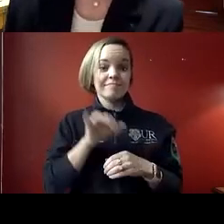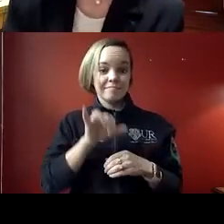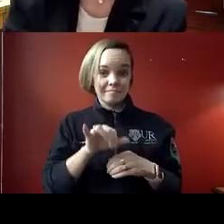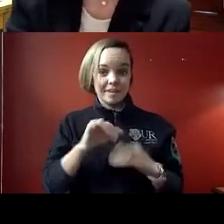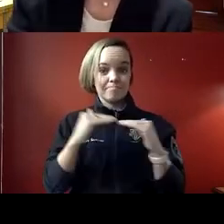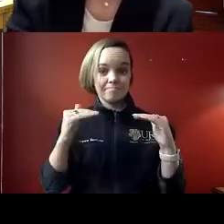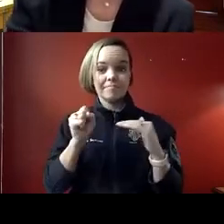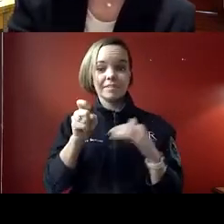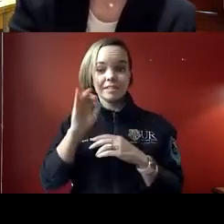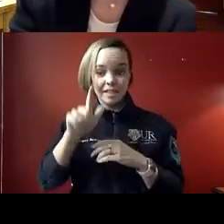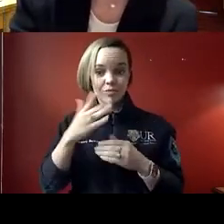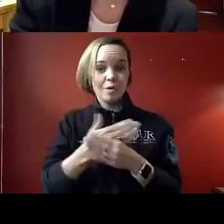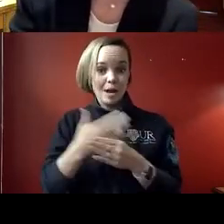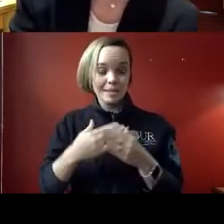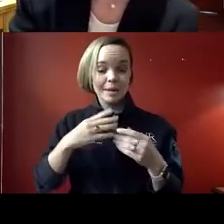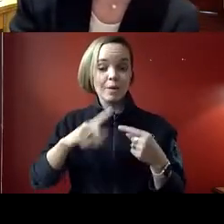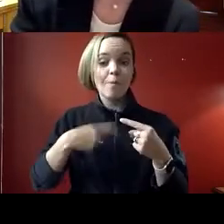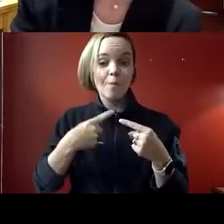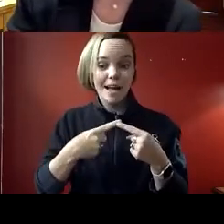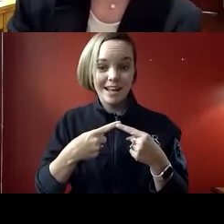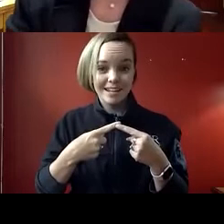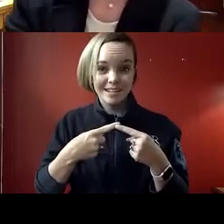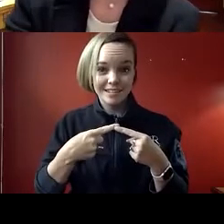harassment when